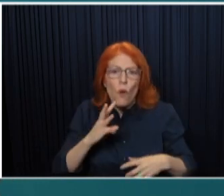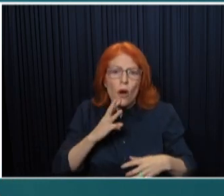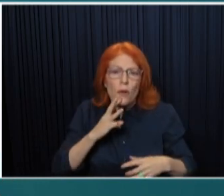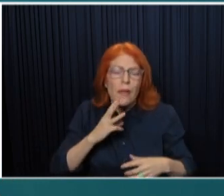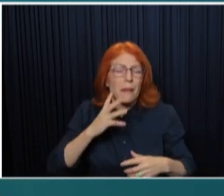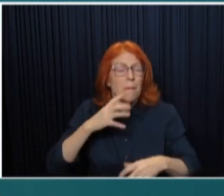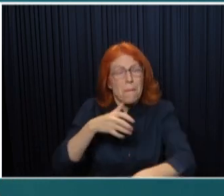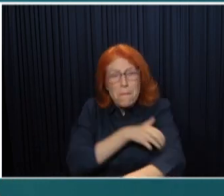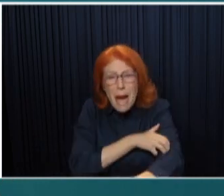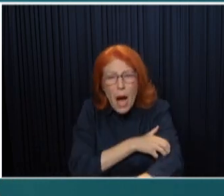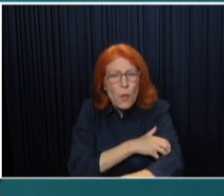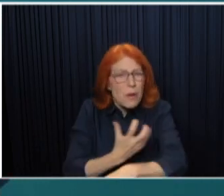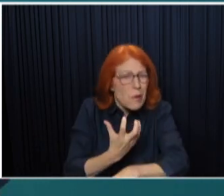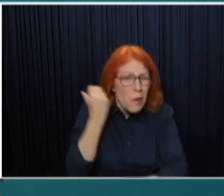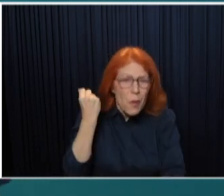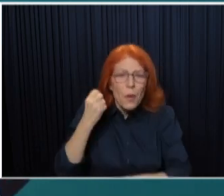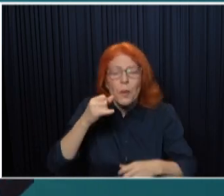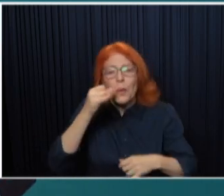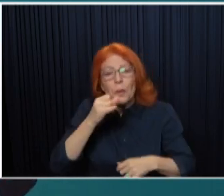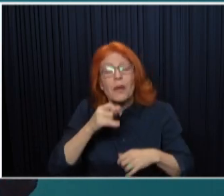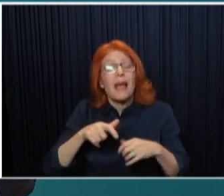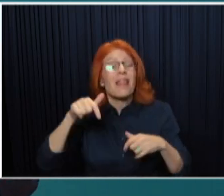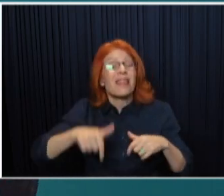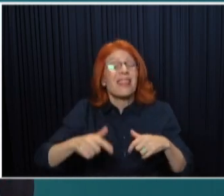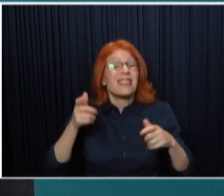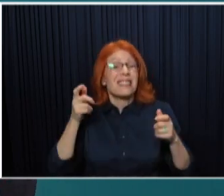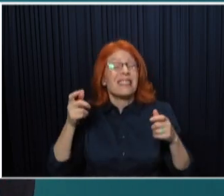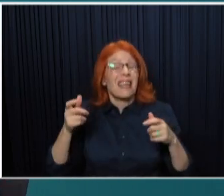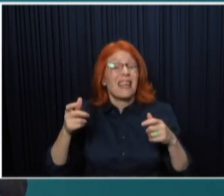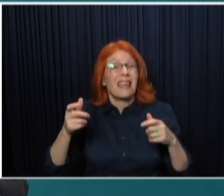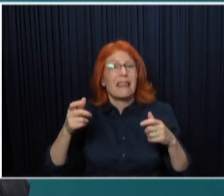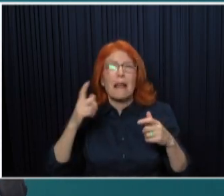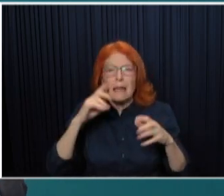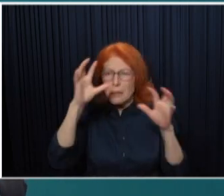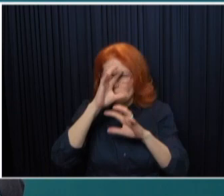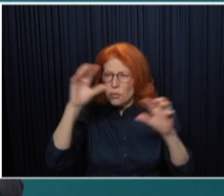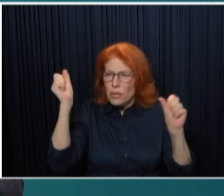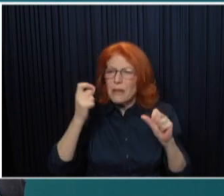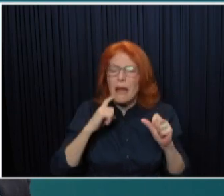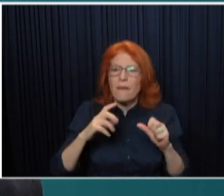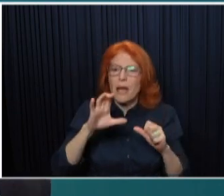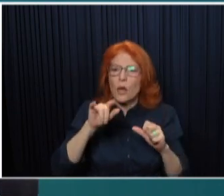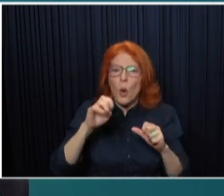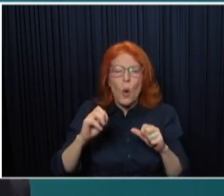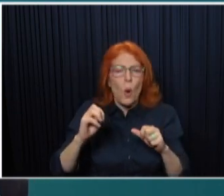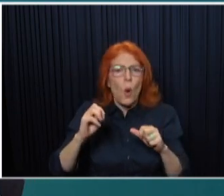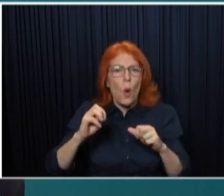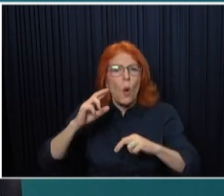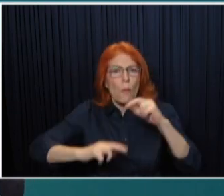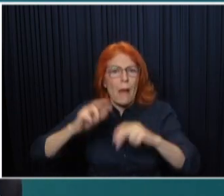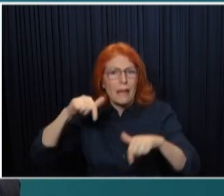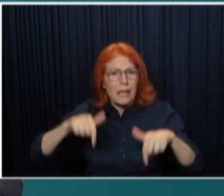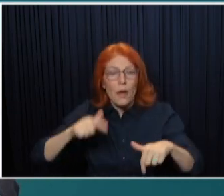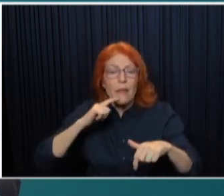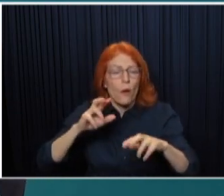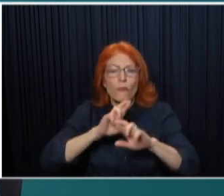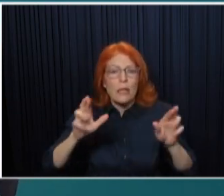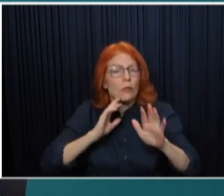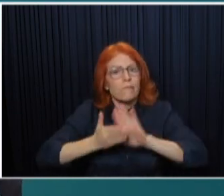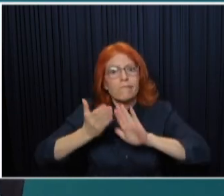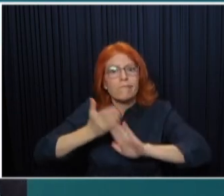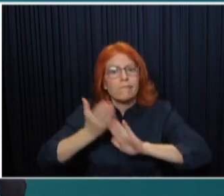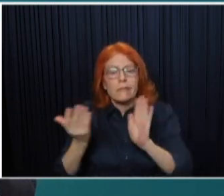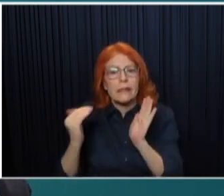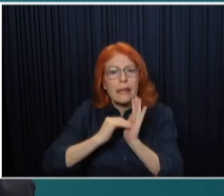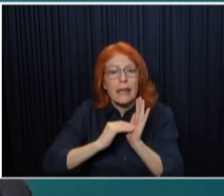power. You know, I think this administration actually proposed opening a coal plant here. We're going to, you know, fire that stuff up again.